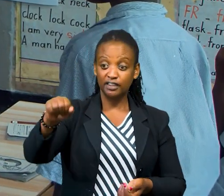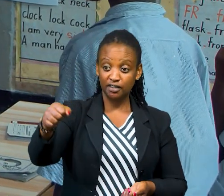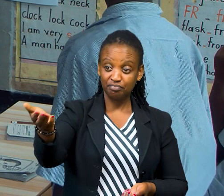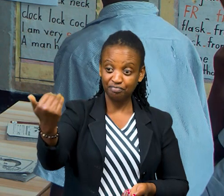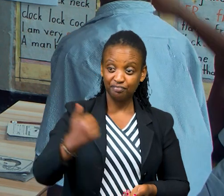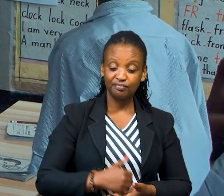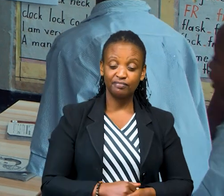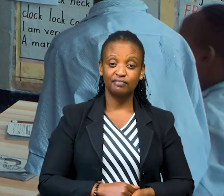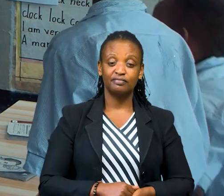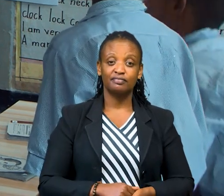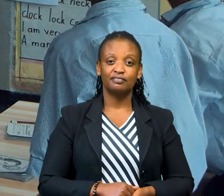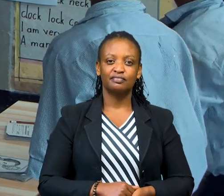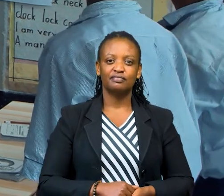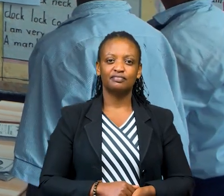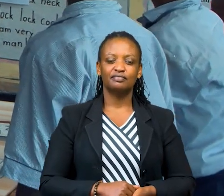Yes, Riz.